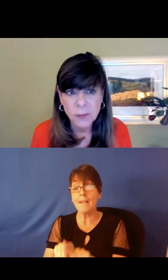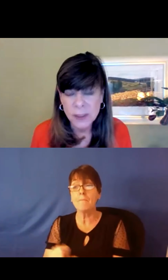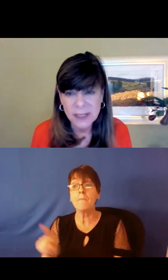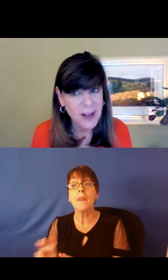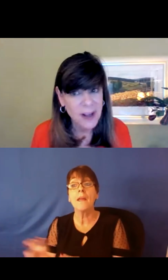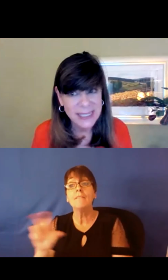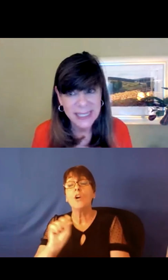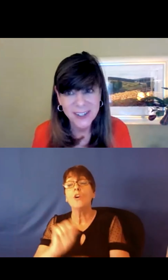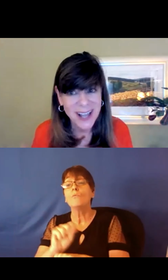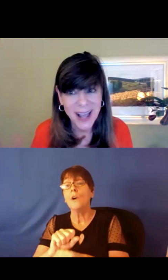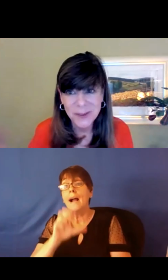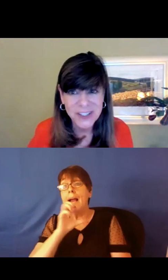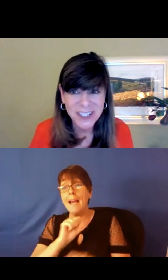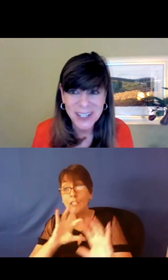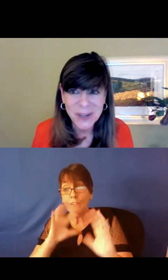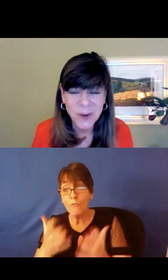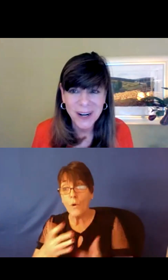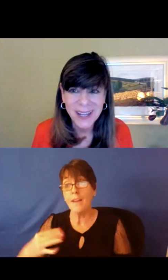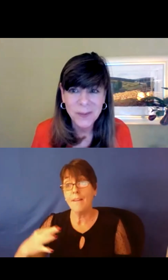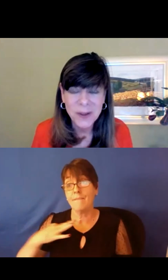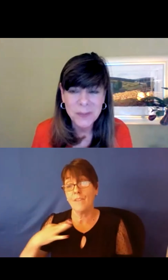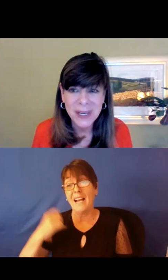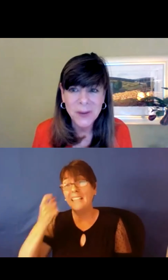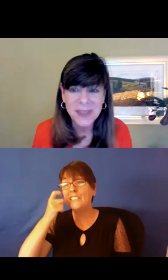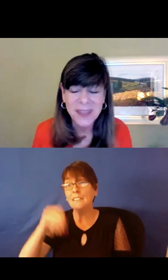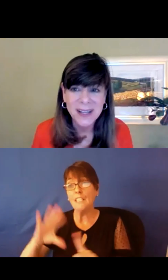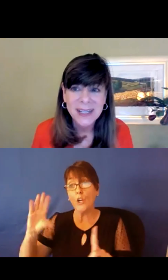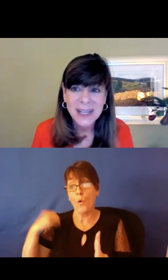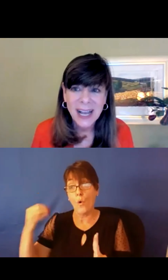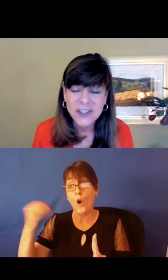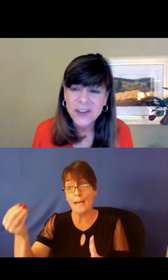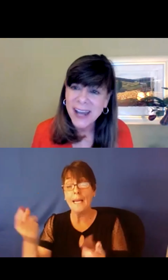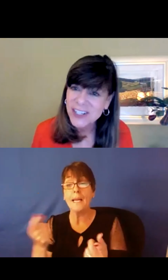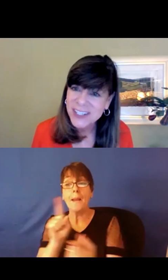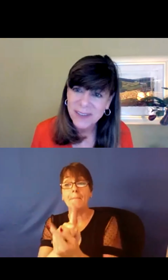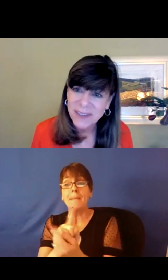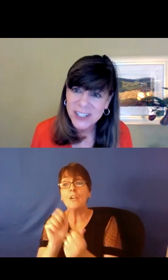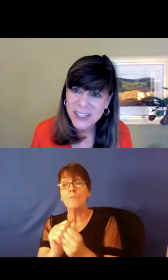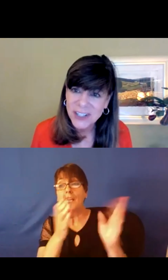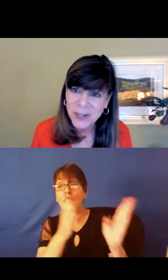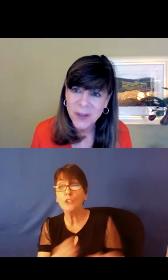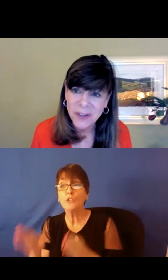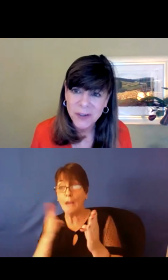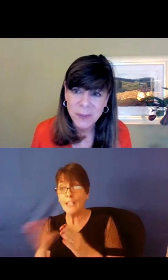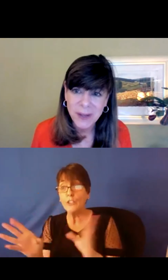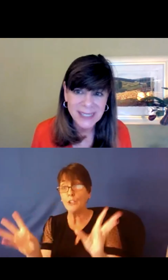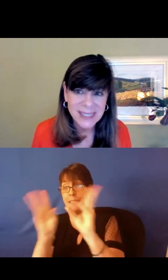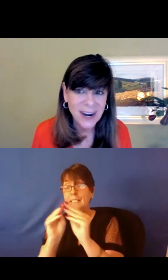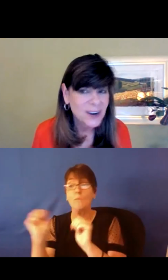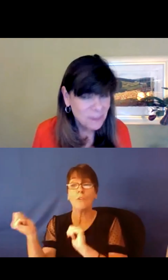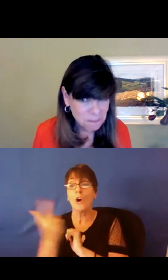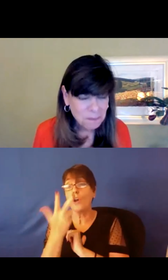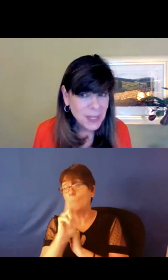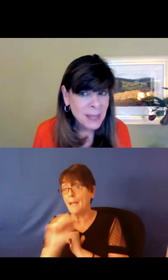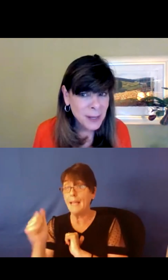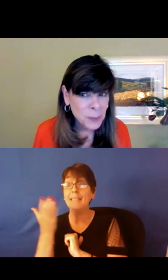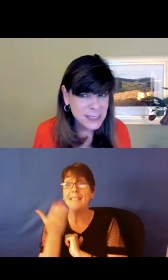aging workforce and volunteers. I was just in Oregon meeting with a strategy session with all the AAAs